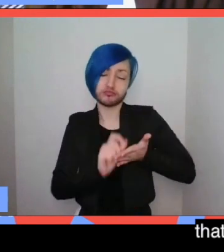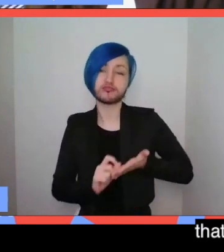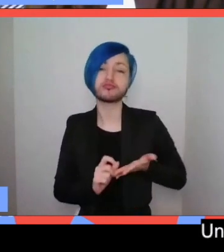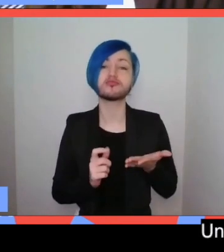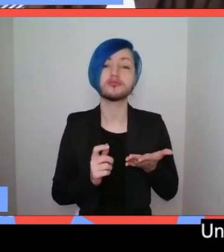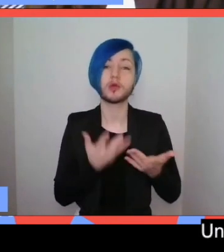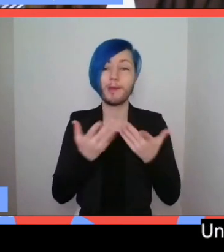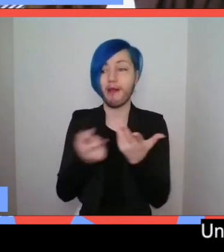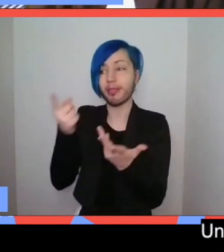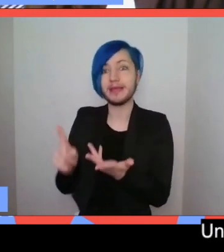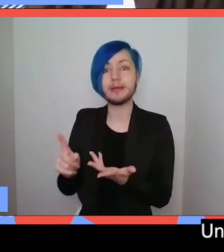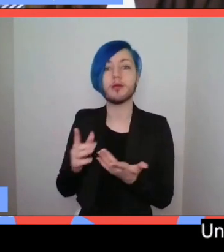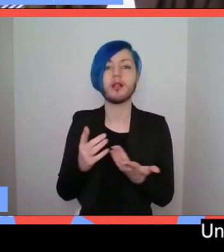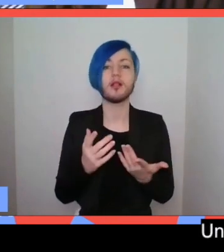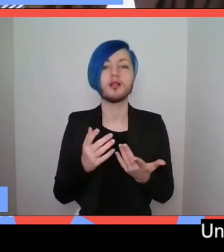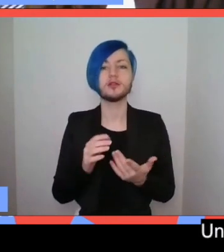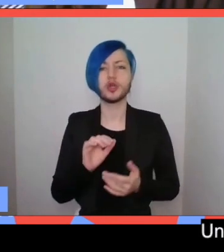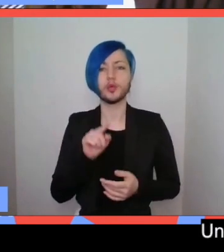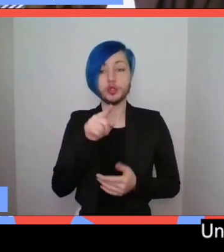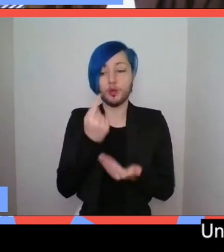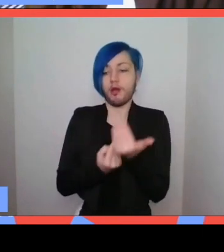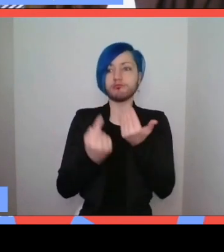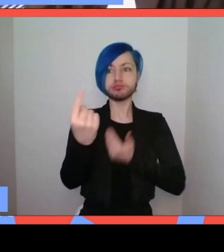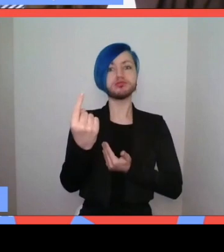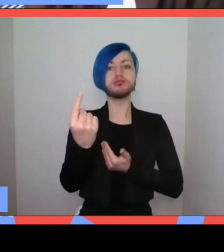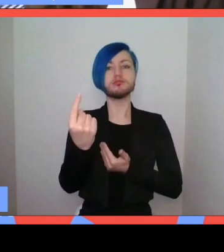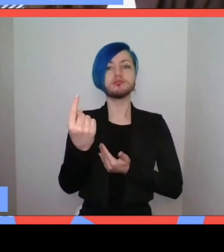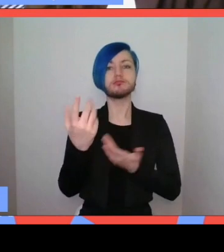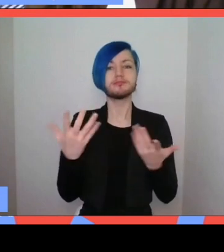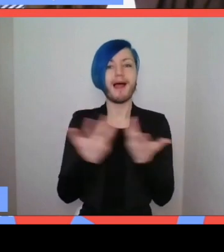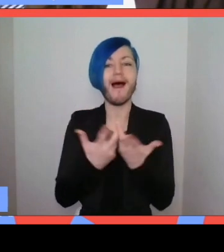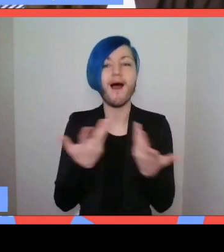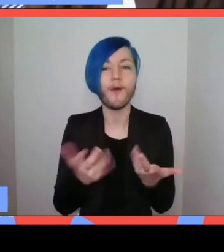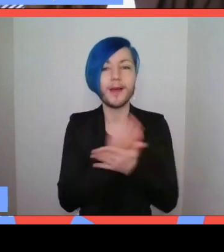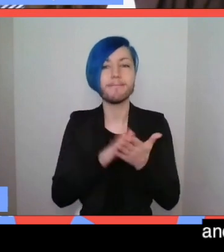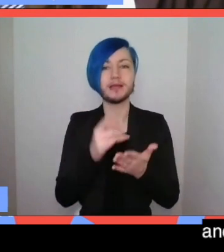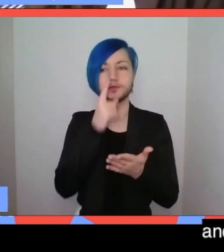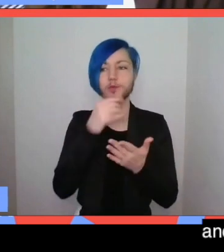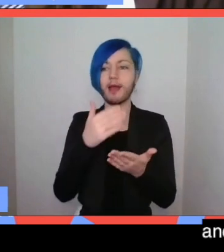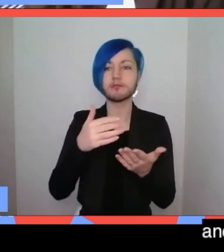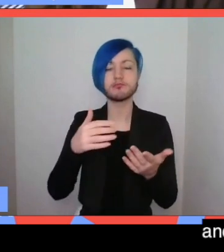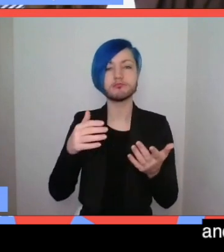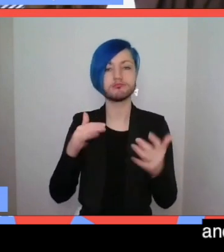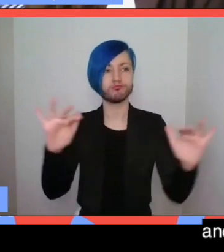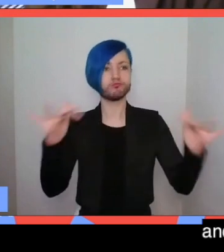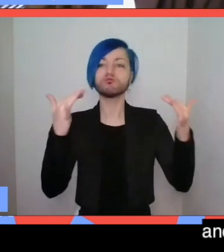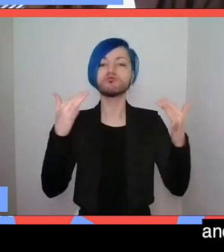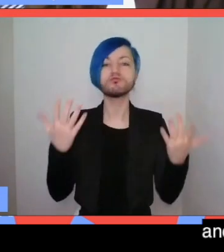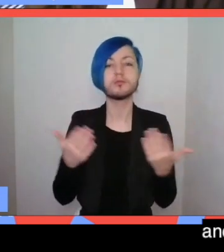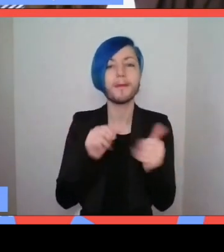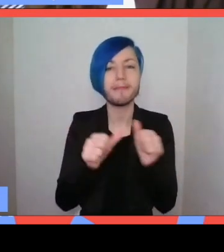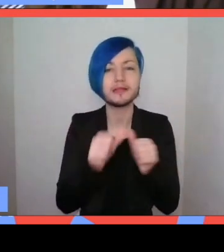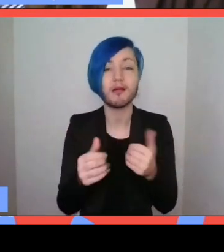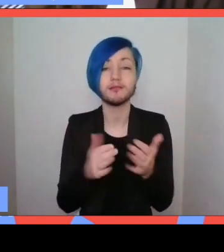others? Understand how your voice stands out from others. This will help you to sell yourself as a writer and increase your chances of placing pitches.